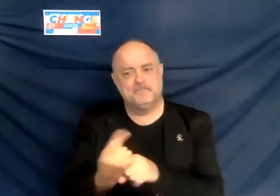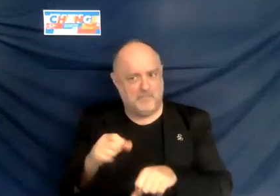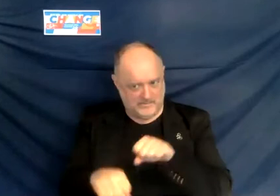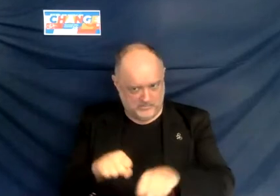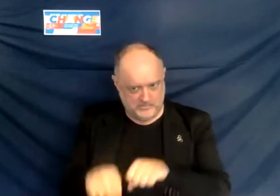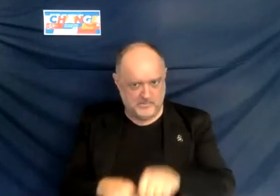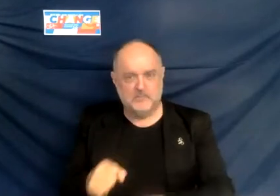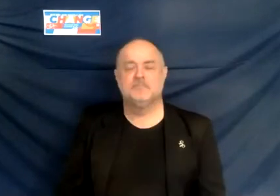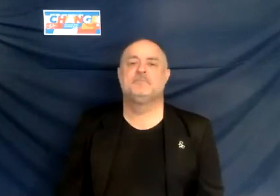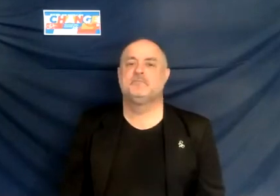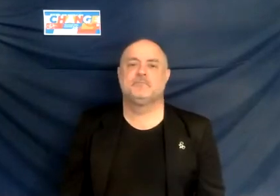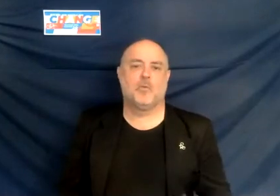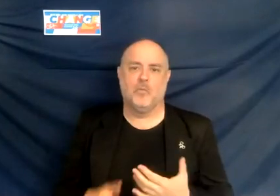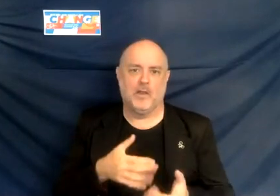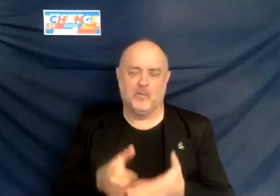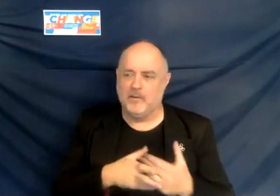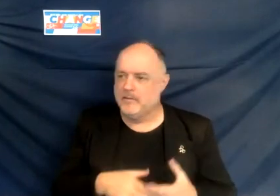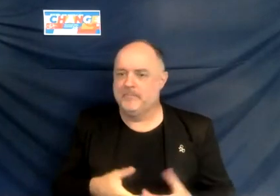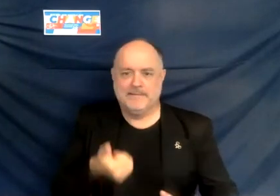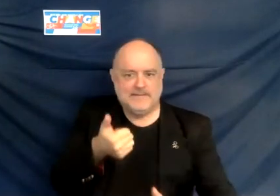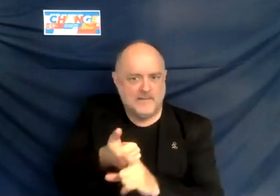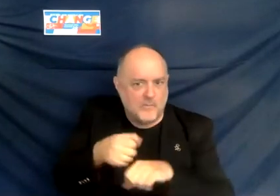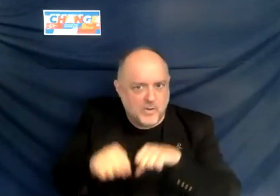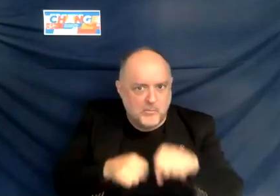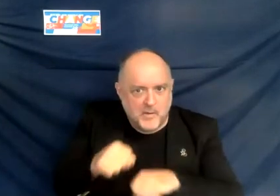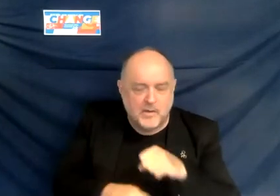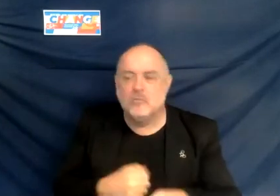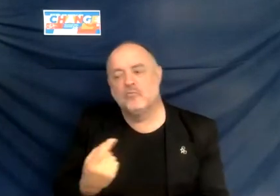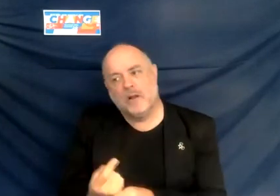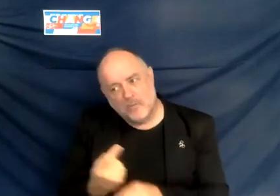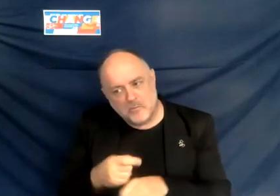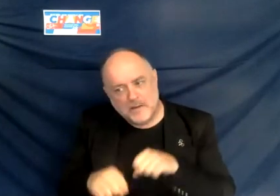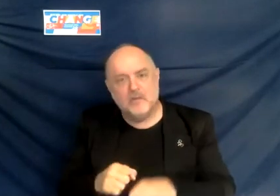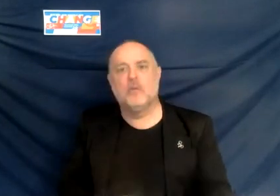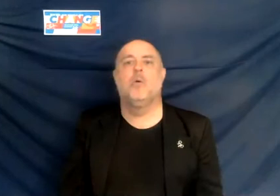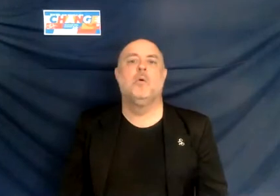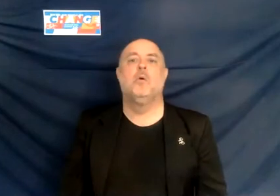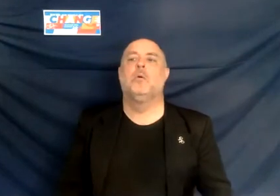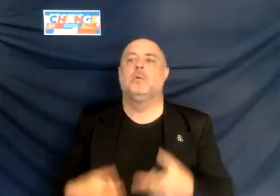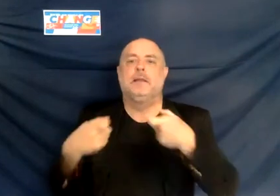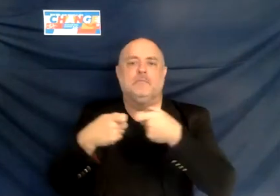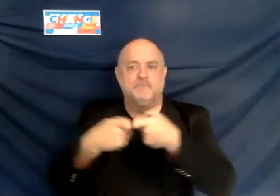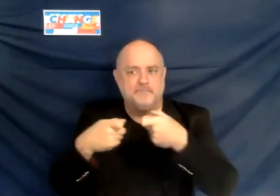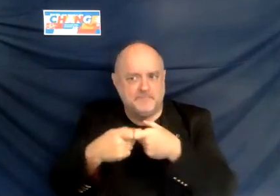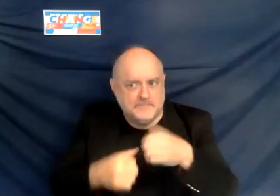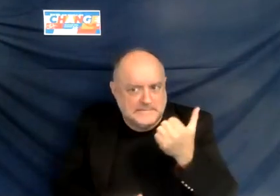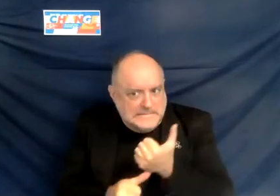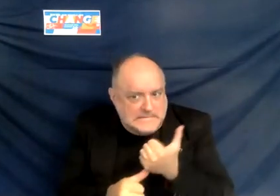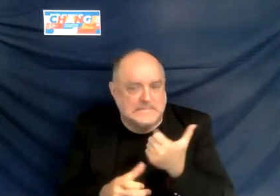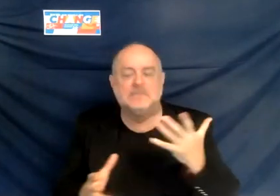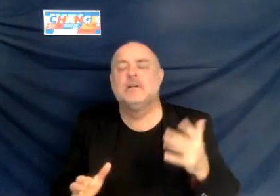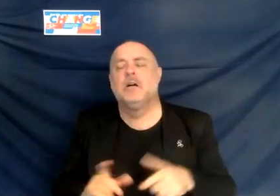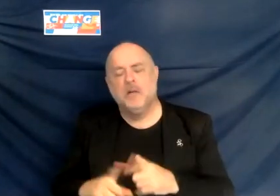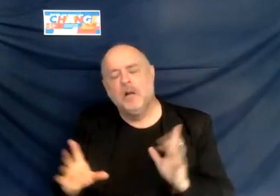whether that's self-propelled bicycles or your standard bike or a pedal assist. But there are